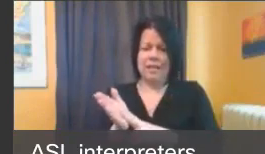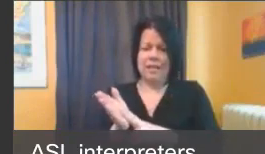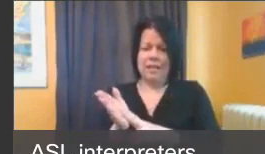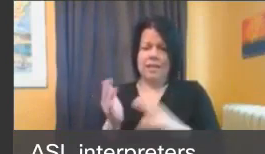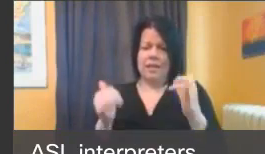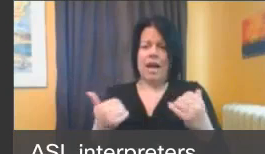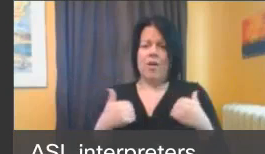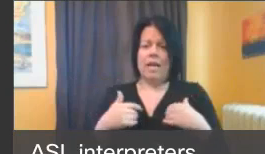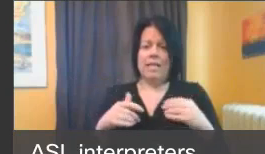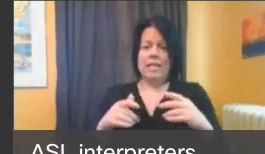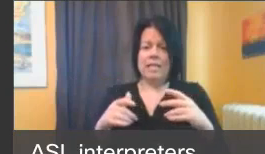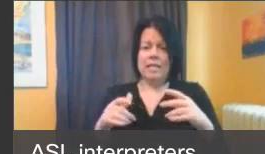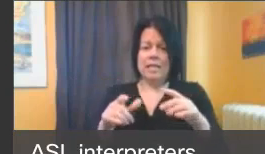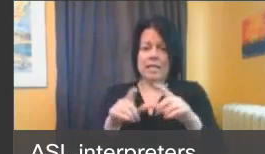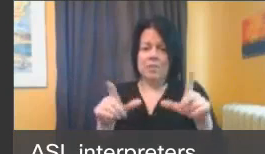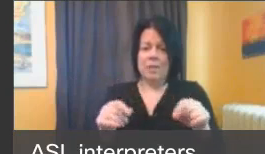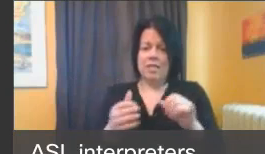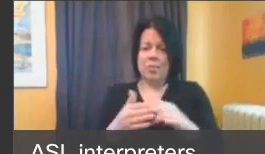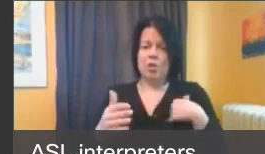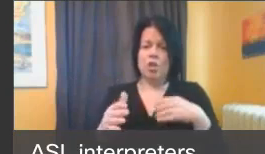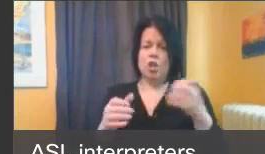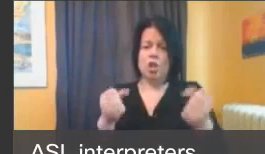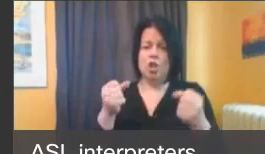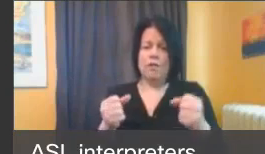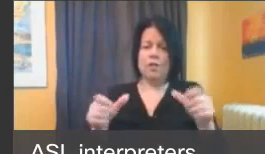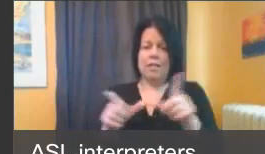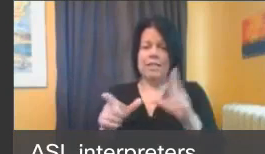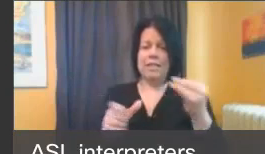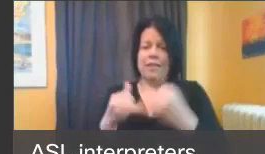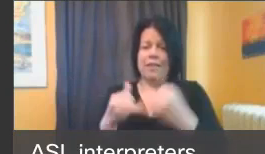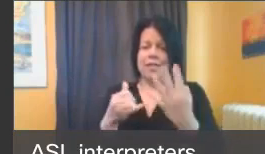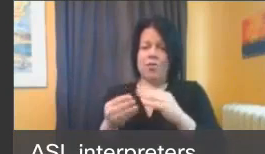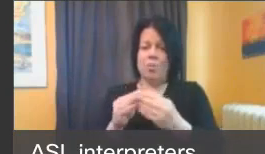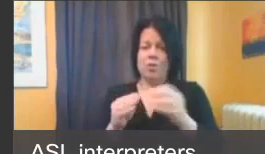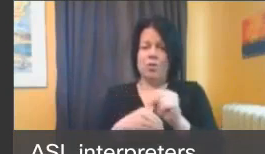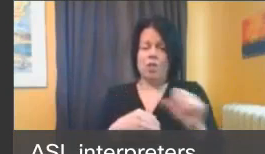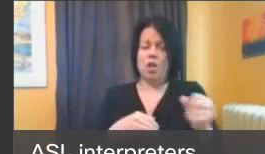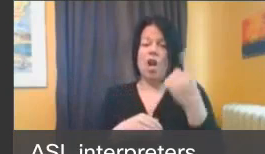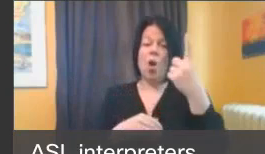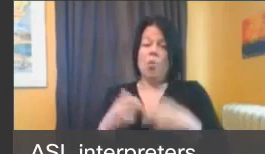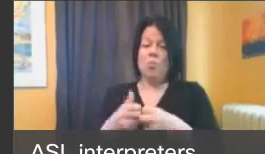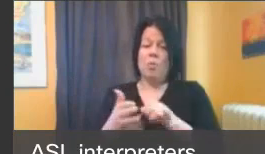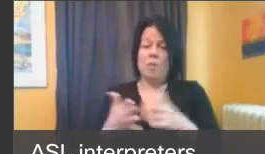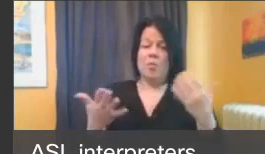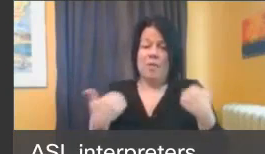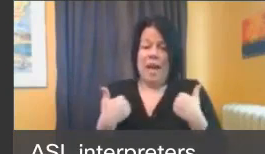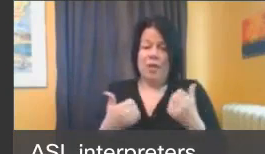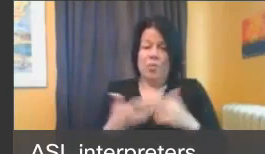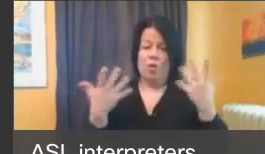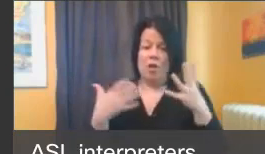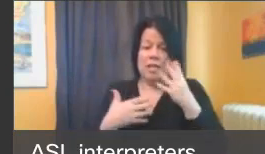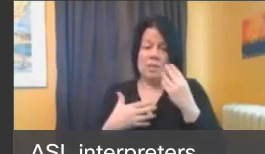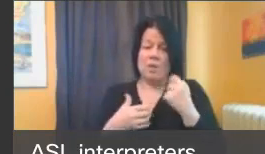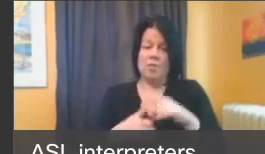now has a space to put your driver's license number or the last four of your social. One problem that we have that we've already experienced with our vote by mail